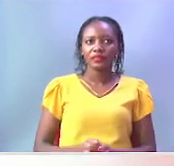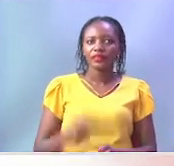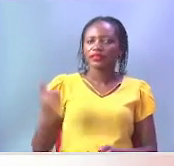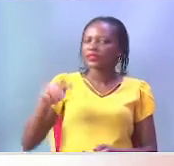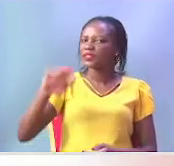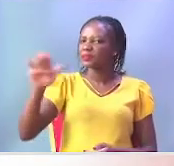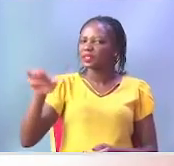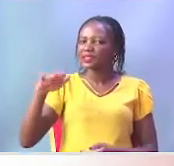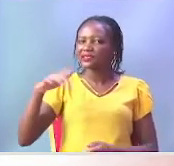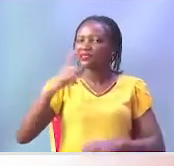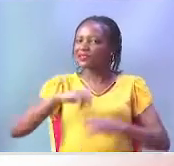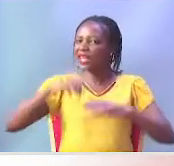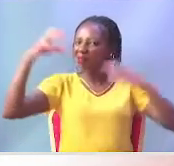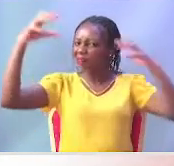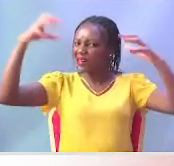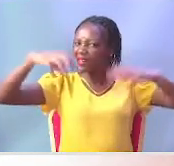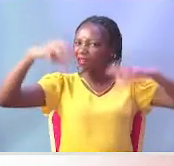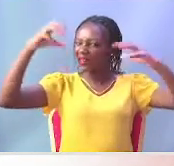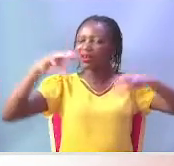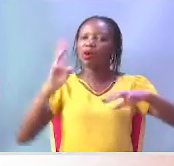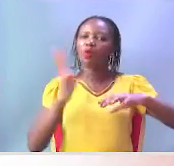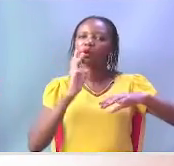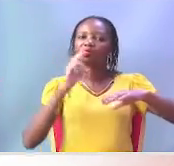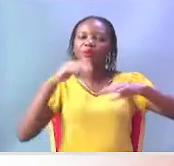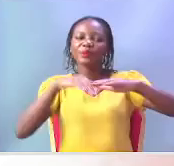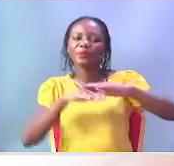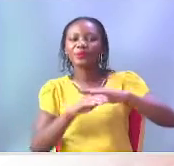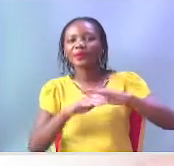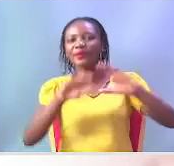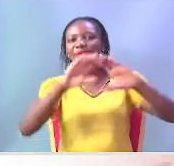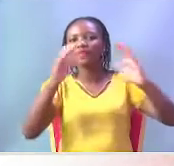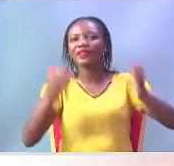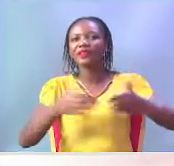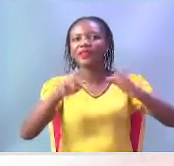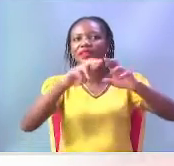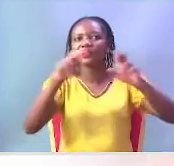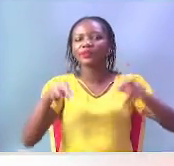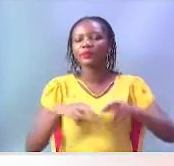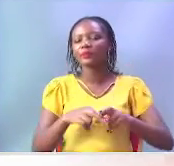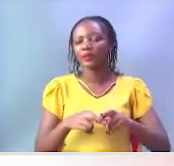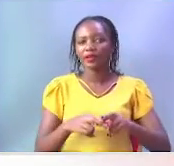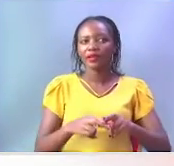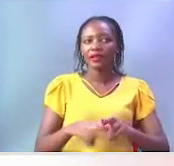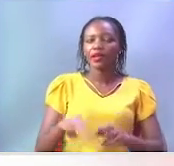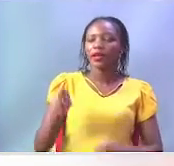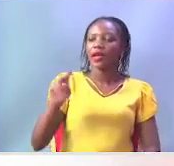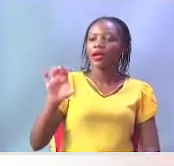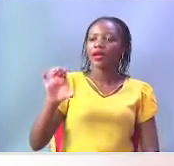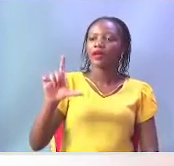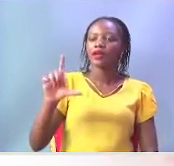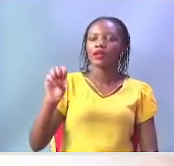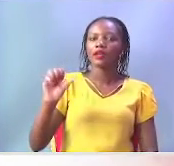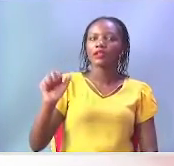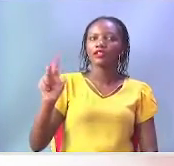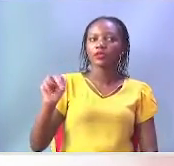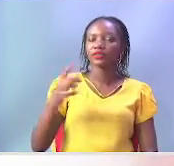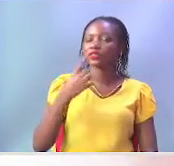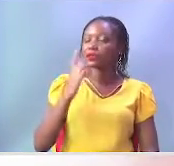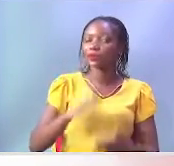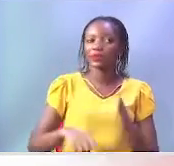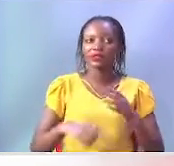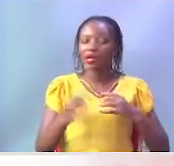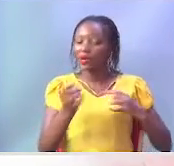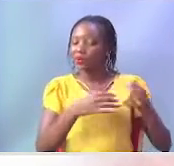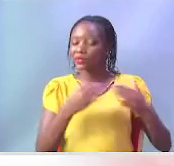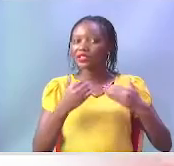Pole. Kwa maana mvua ikinyesha, maji inaingia ndani, hakuna mahali watoto wanakaa. Nelson Yego, a parent, has expressed his